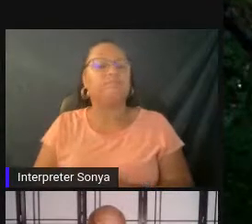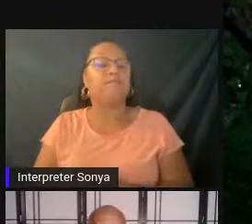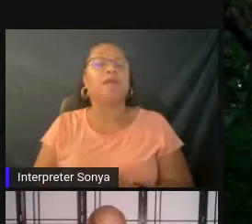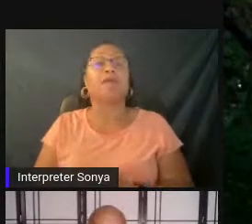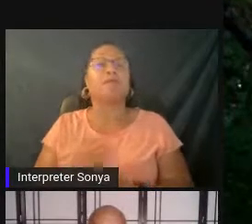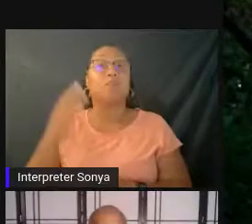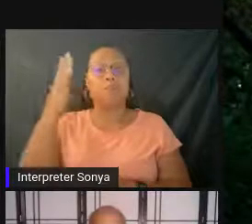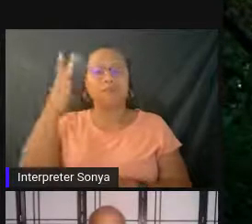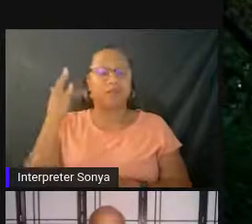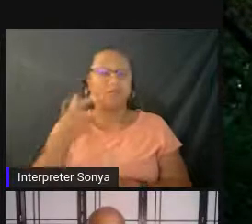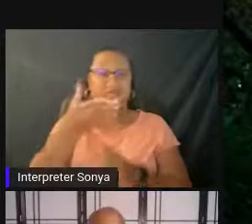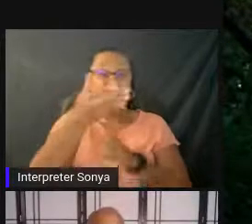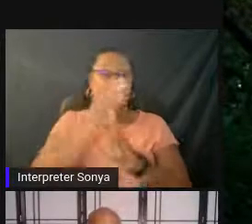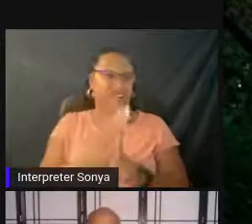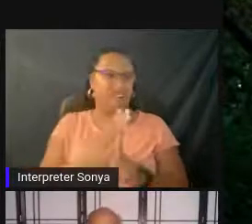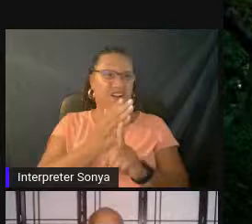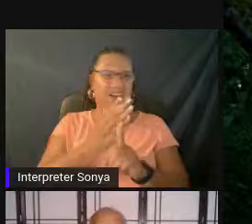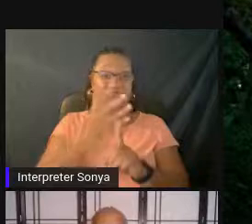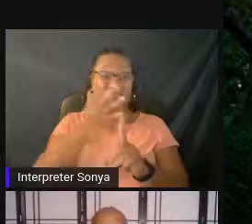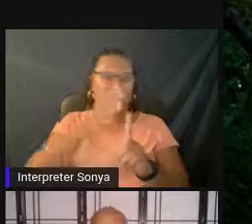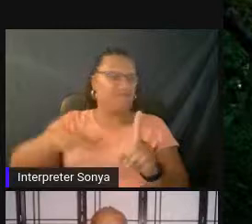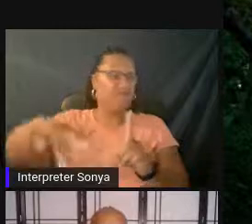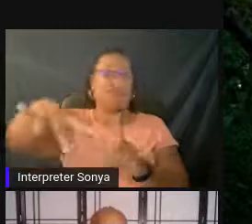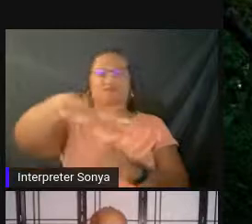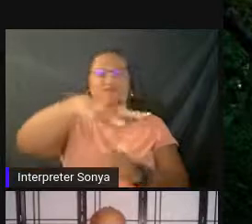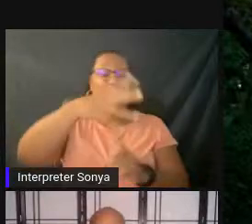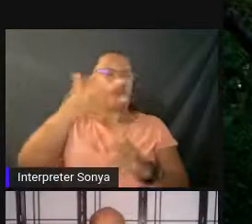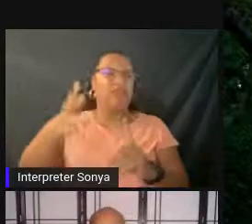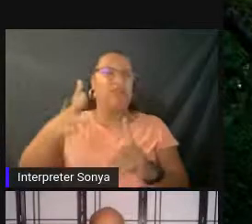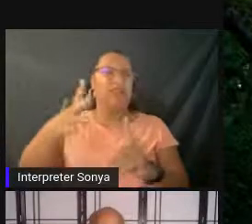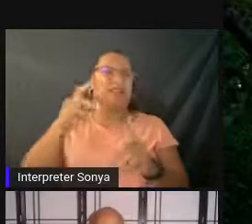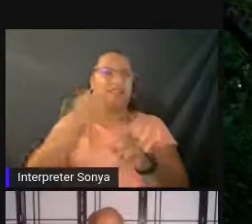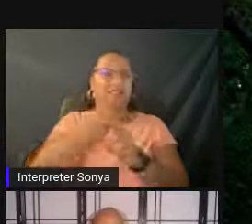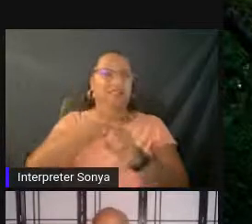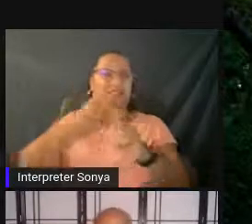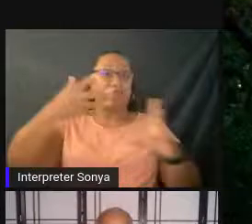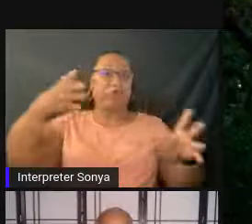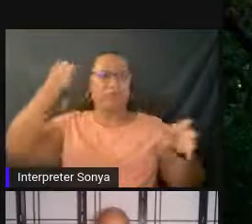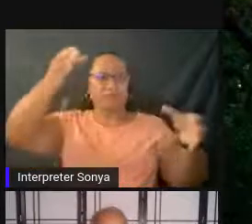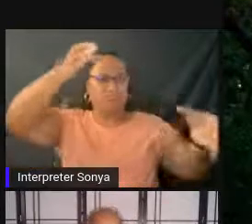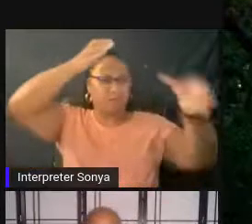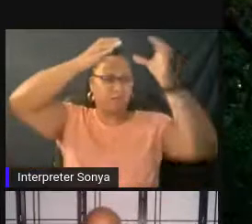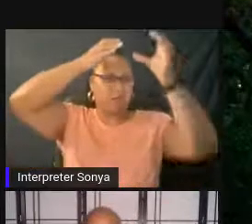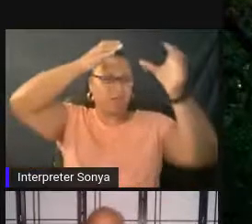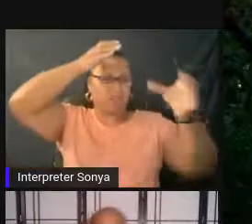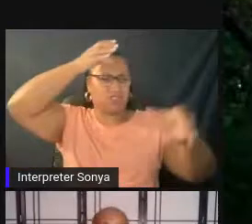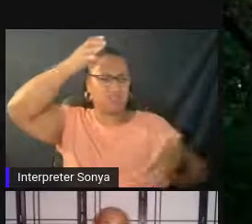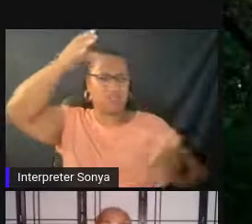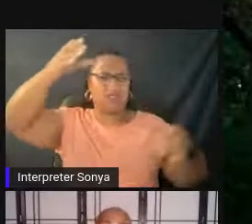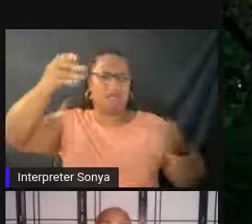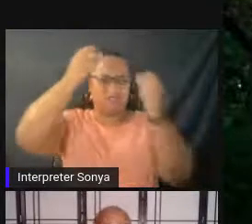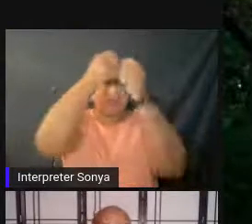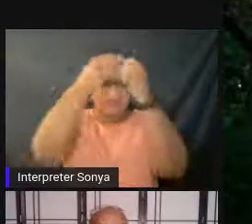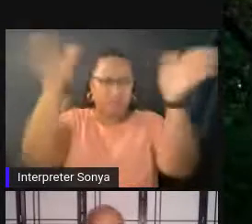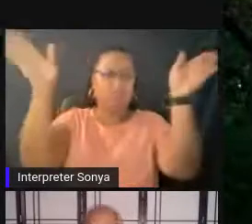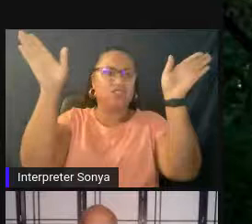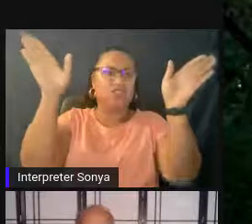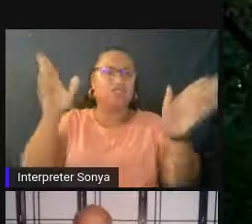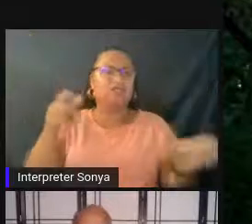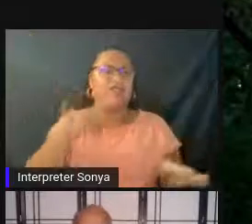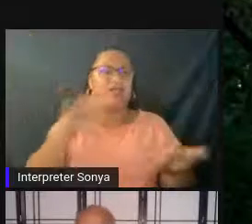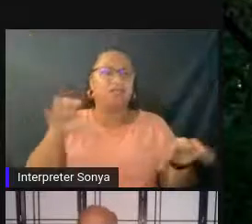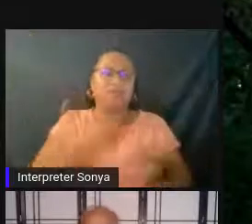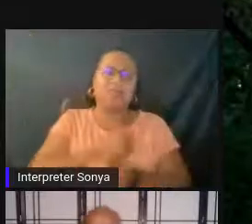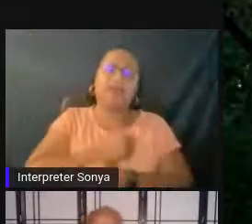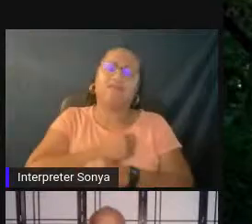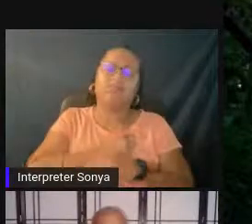God is all there is and God is ever expanding consciousness, always vibing and moving and loving and acting upon